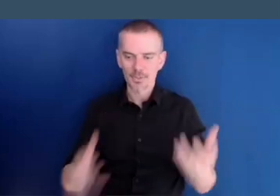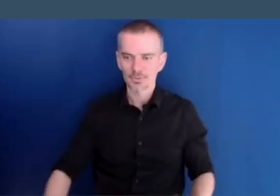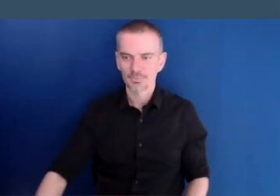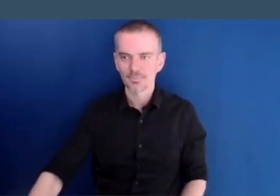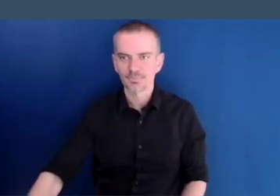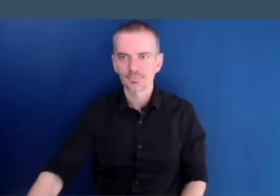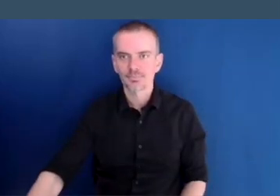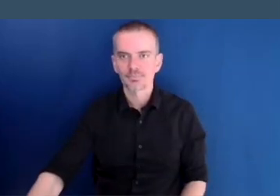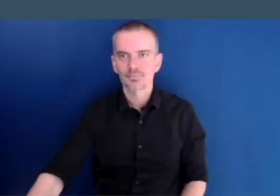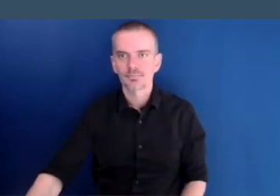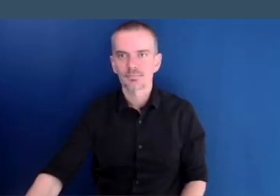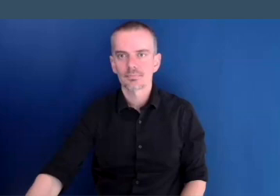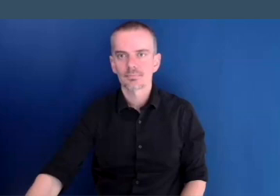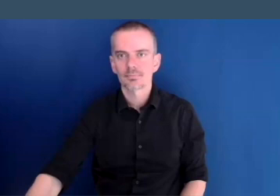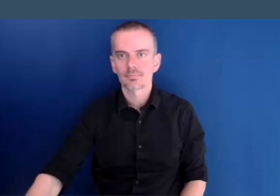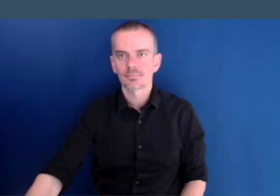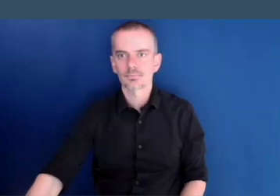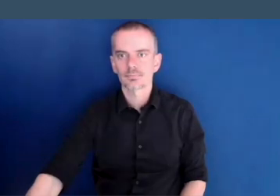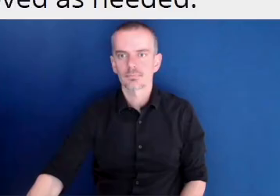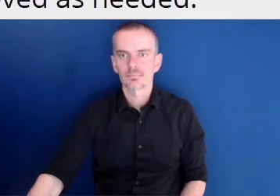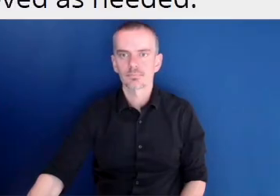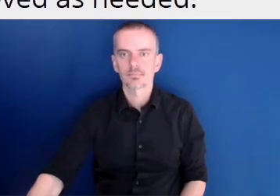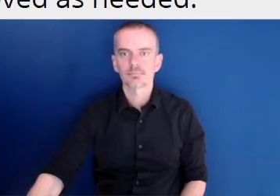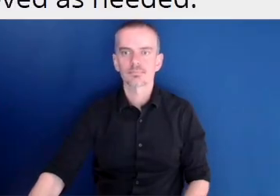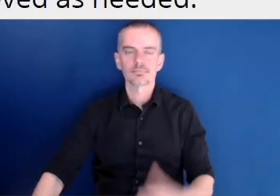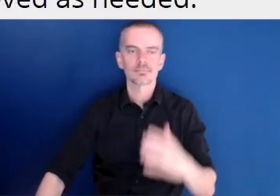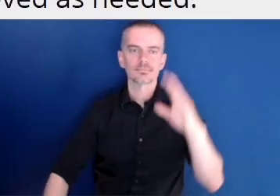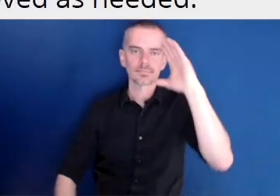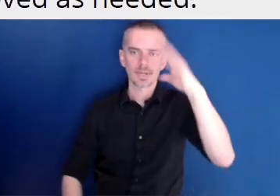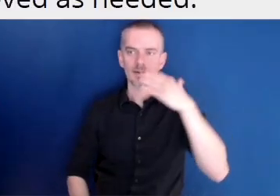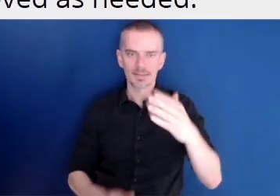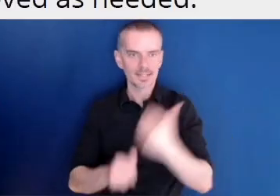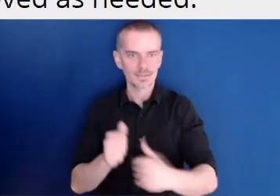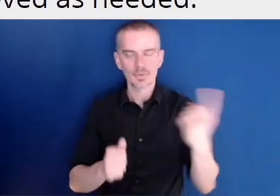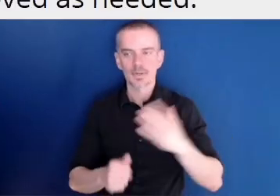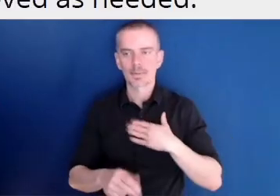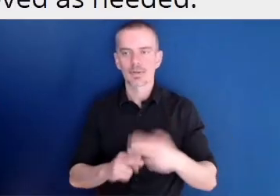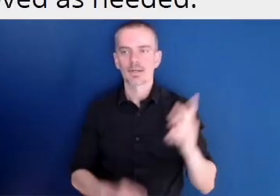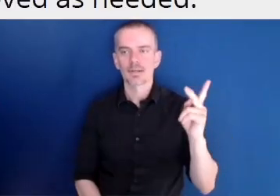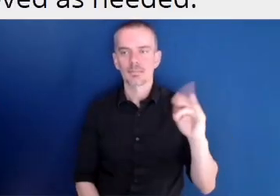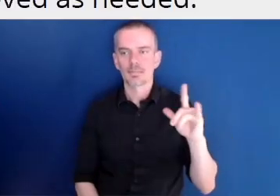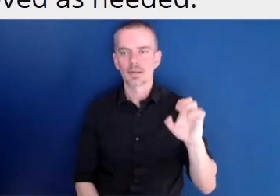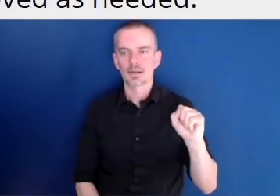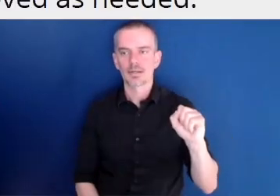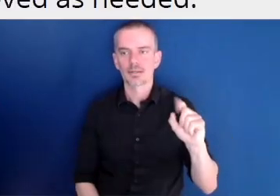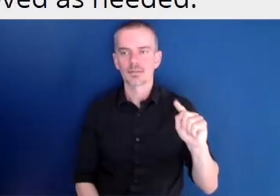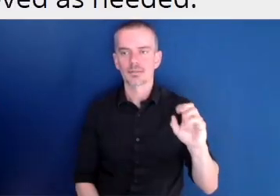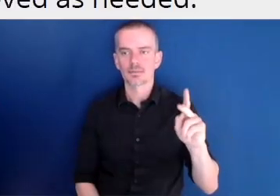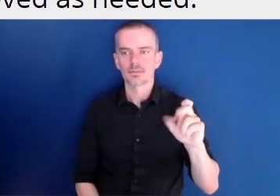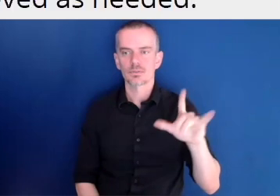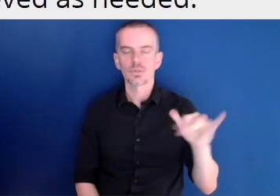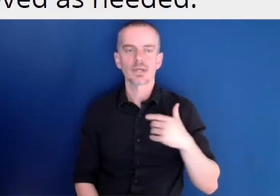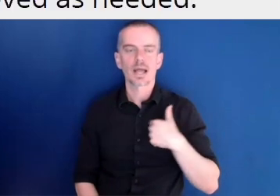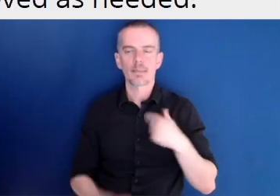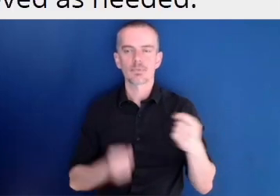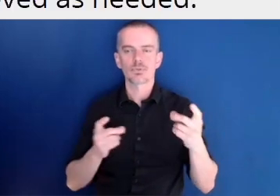Thanks, Emery. Hi, everybody. Just reintroducing myself. My name is Kyle Stokely, and I'm the Director of Nonprofit Financial